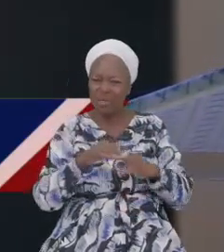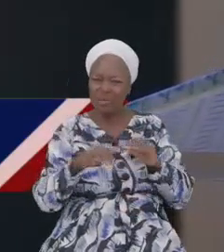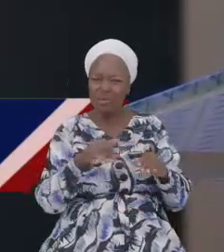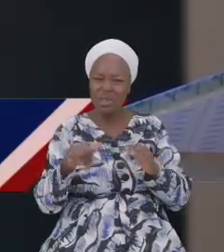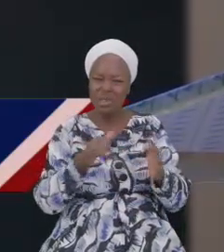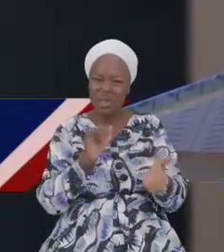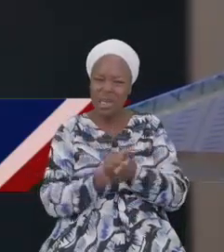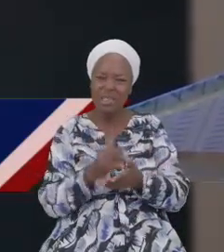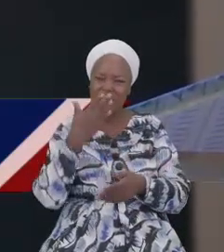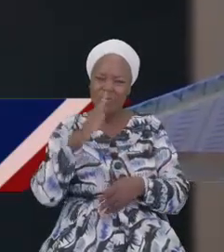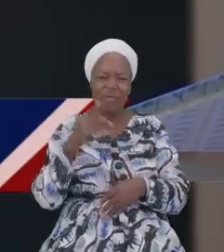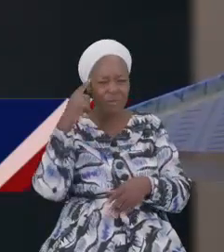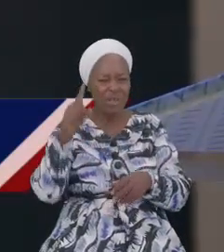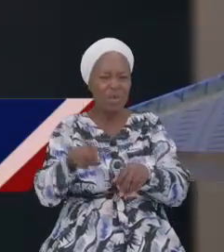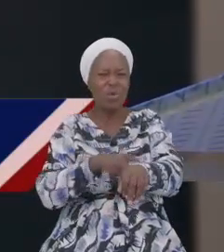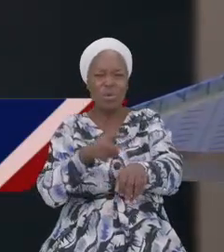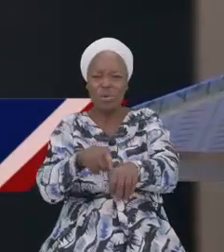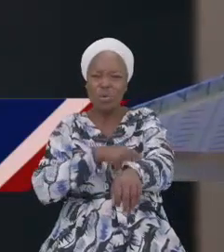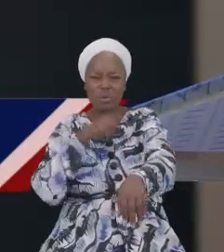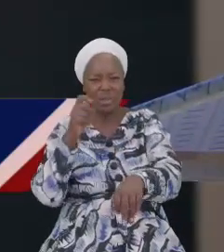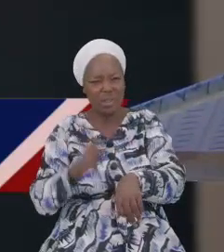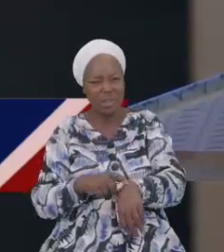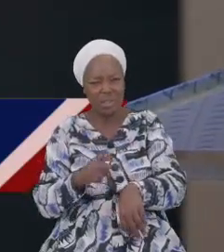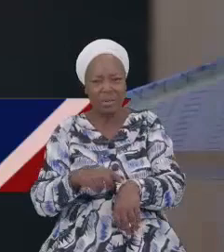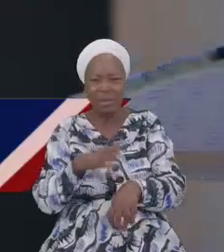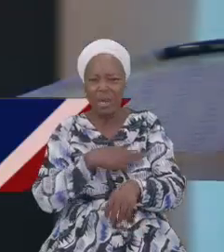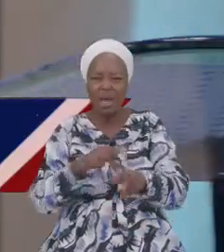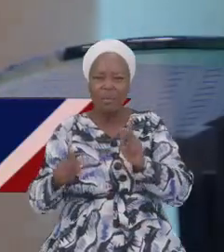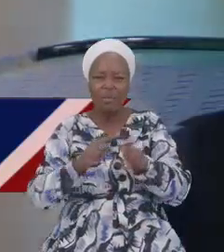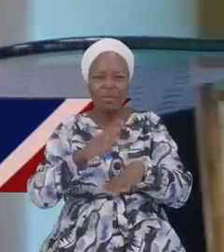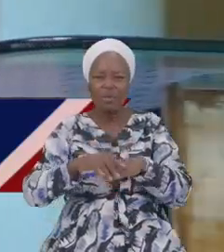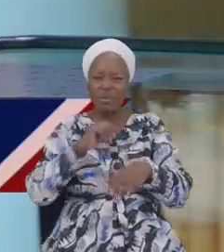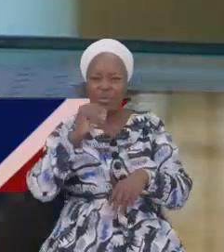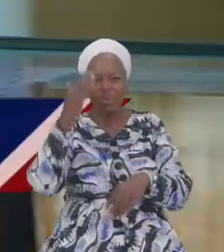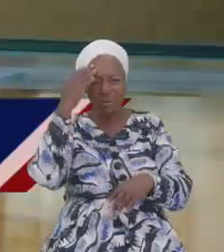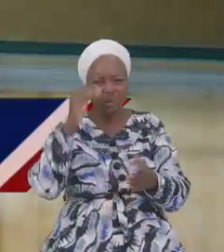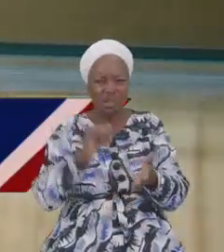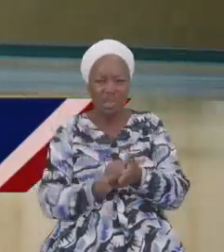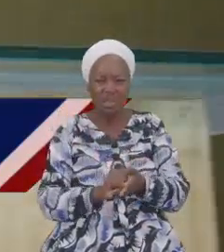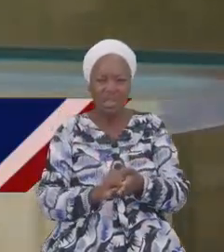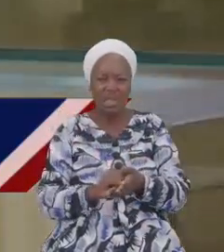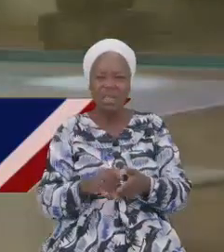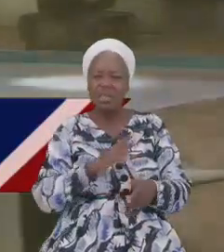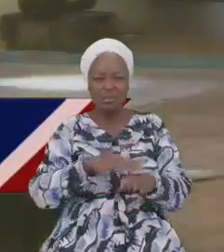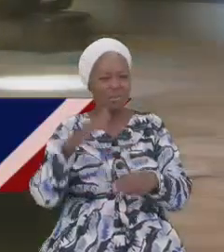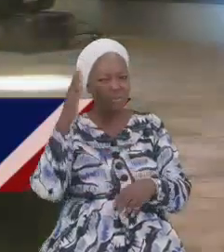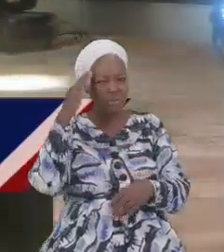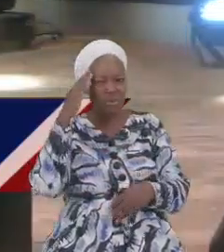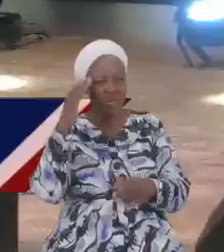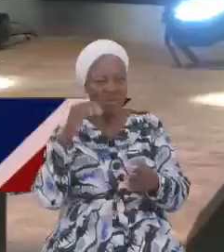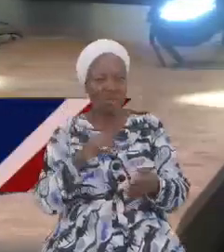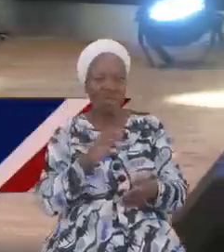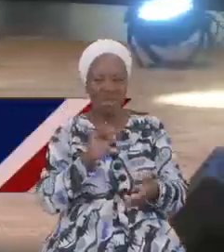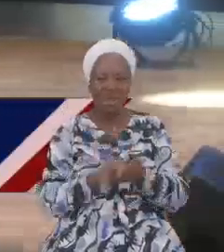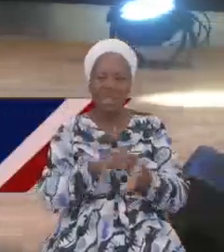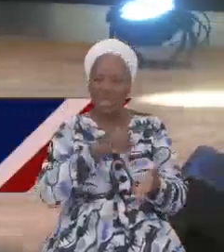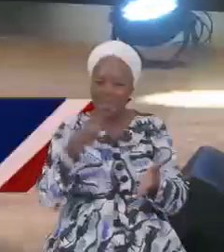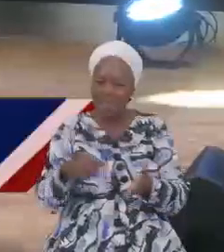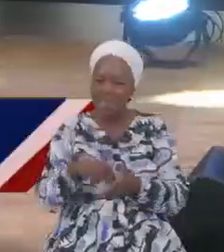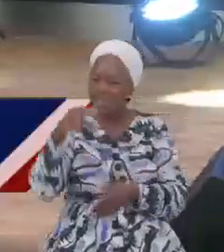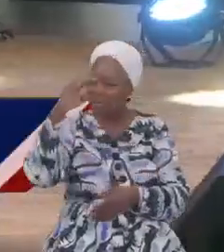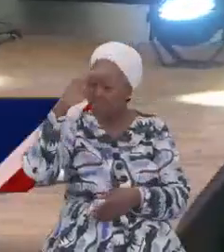evil for a long, long time, and people don't even realize, the deputy did not realize, this man